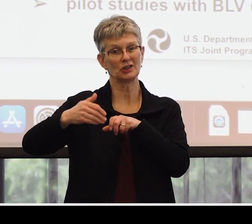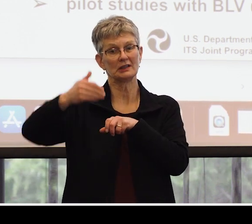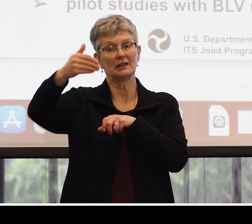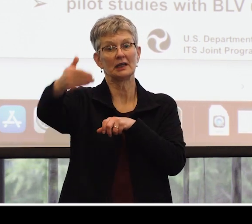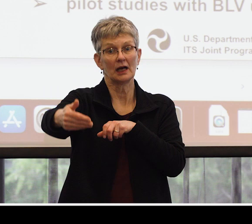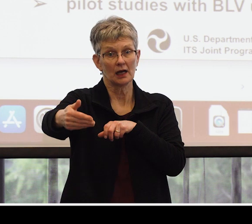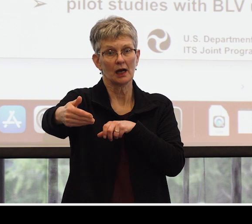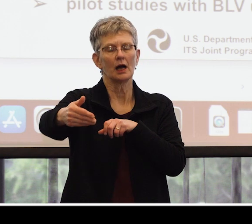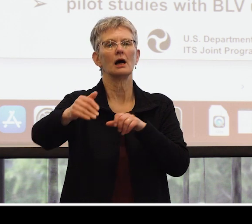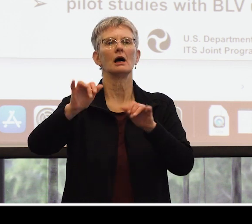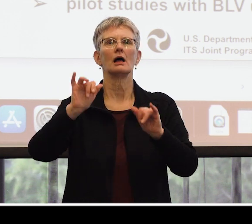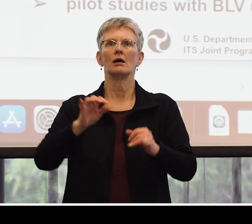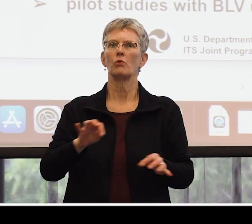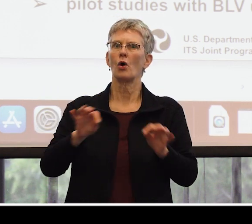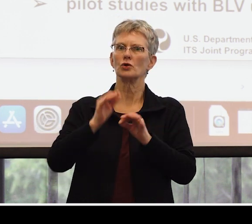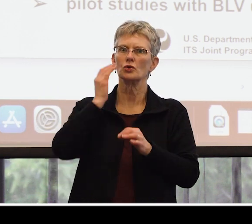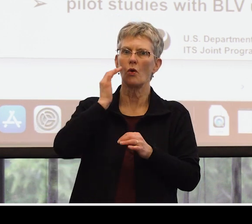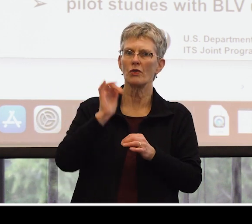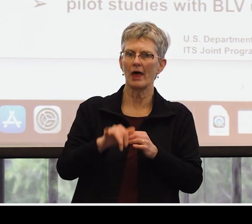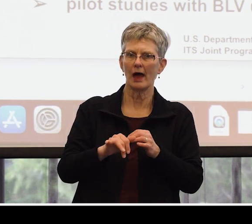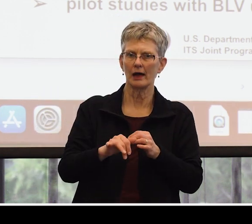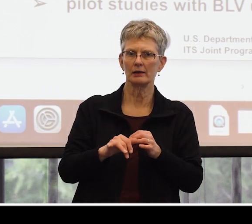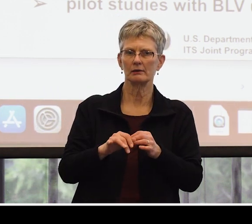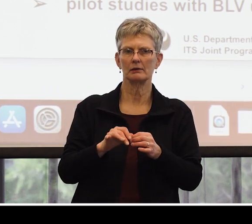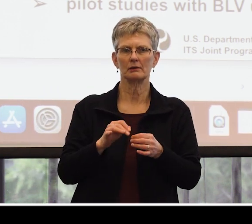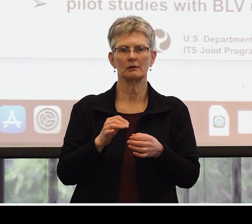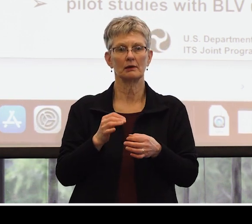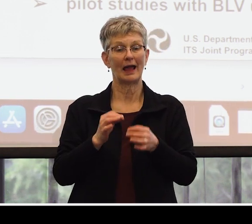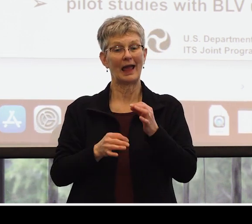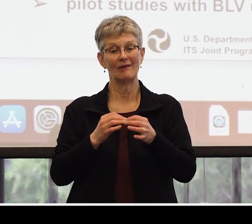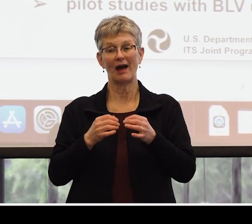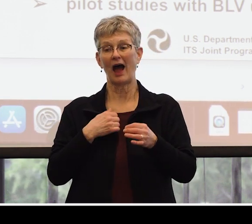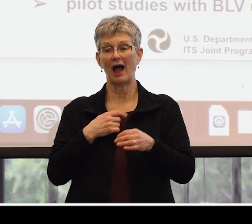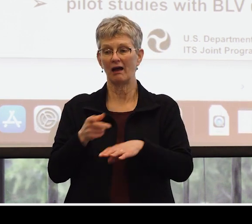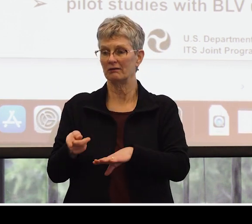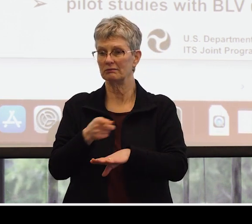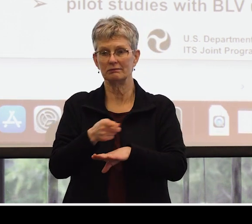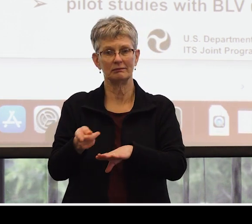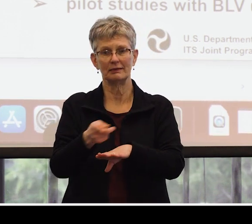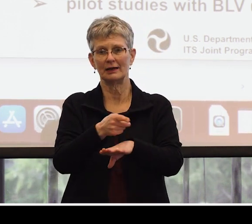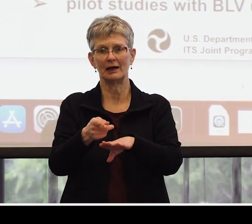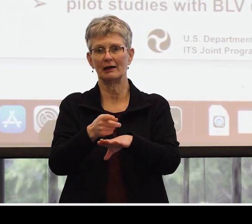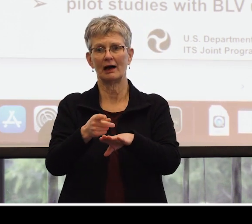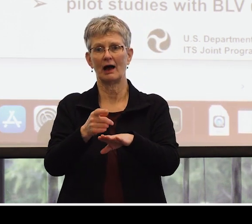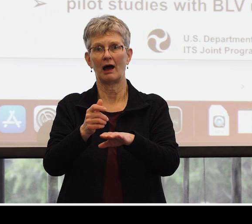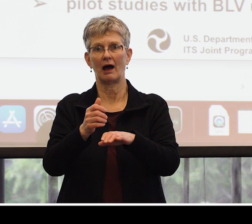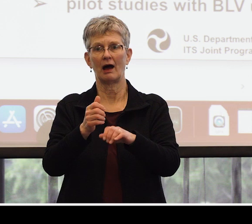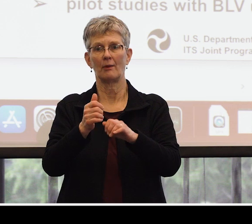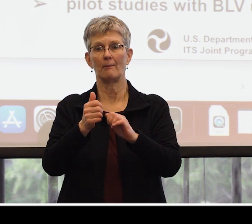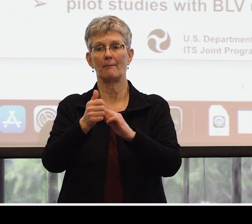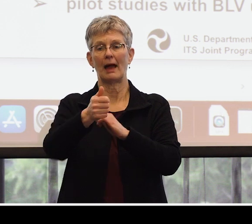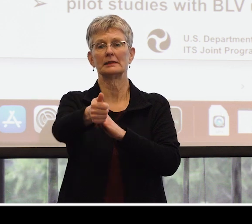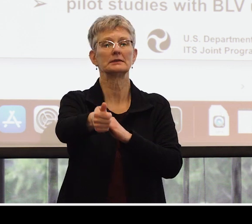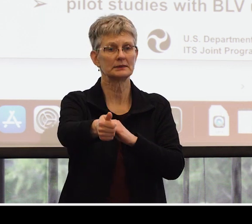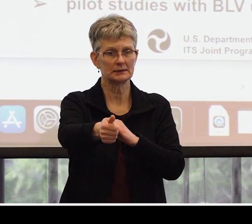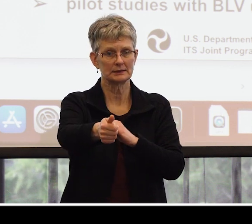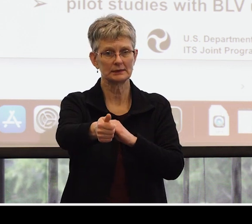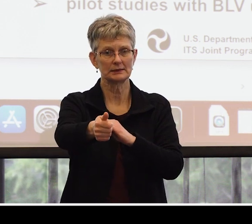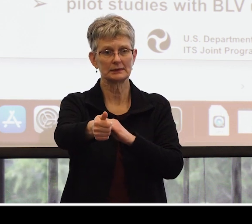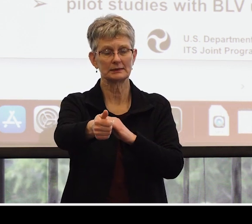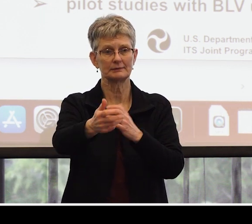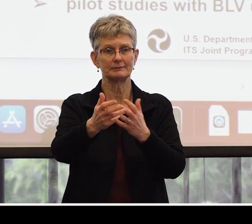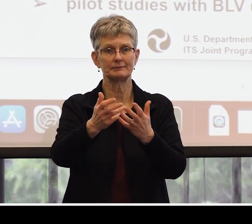important, because otherwise I would have traversed maybe 30, 40, 50 meters, and it could have been that